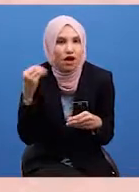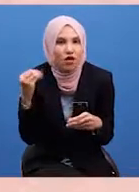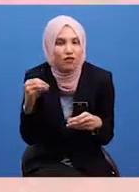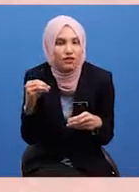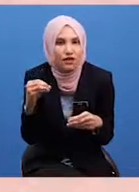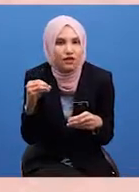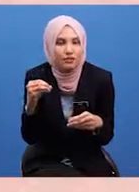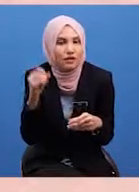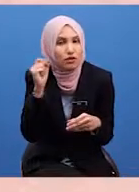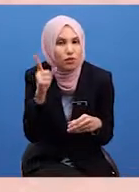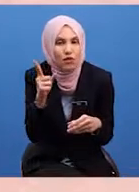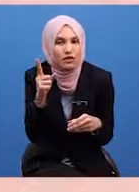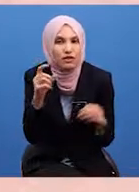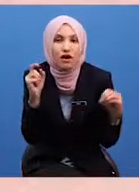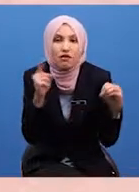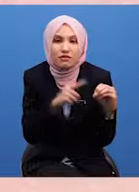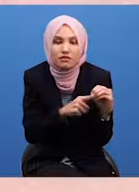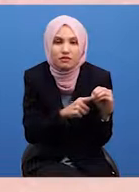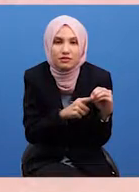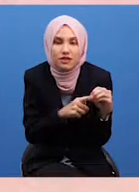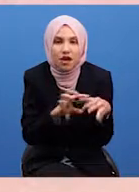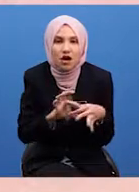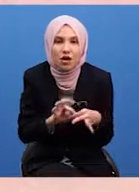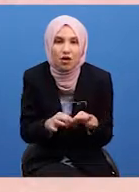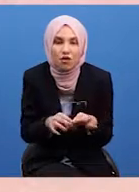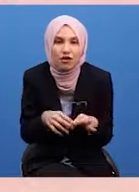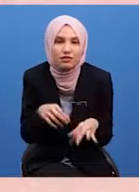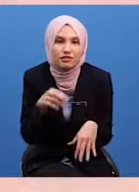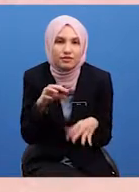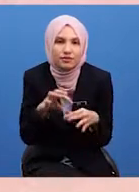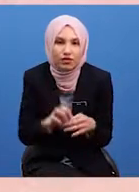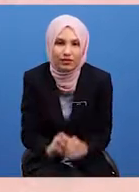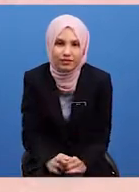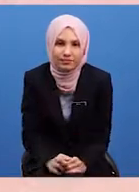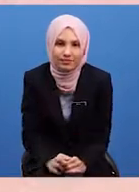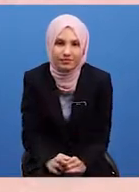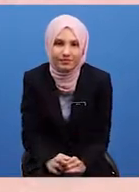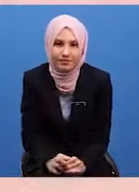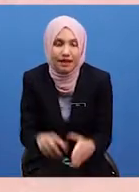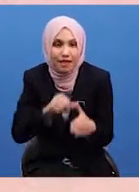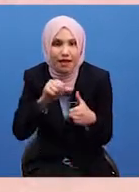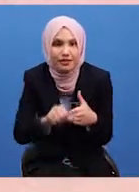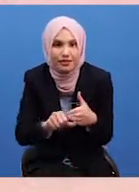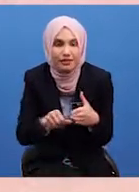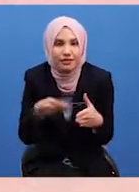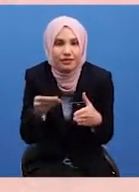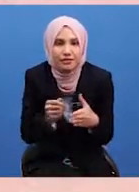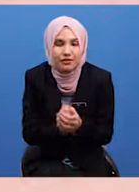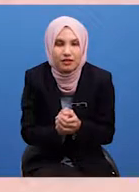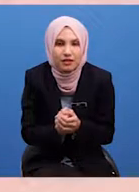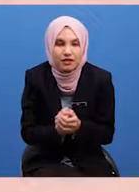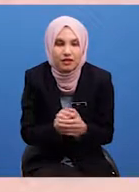Lin begins to wonder the originality of her own story. The ending tells us that Lin gets